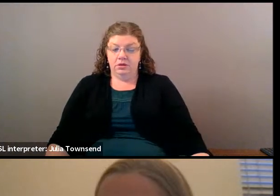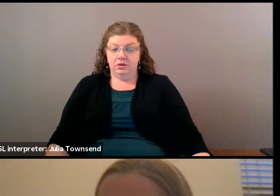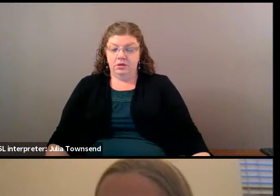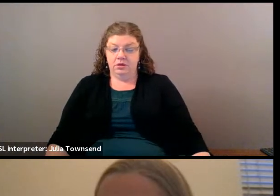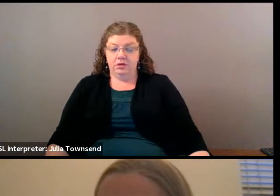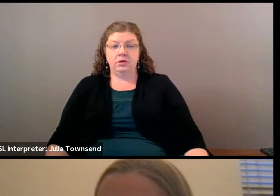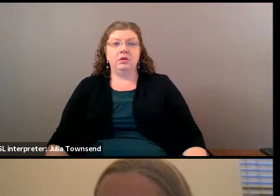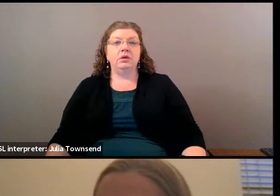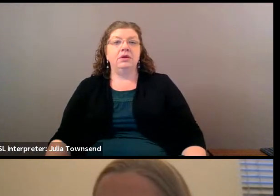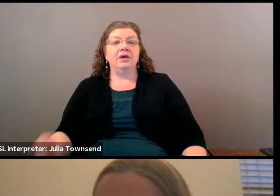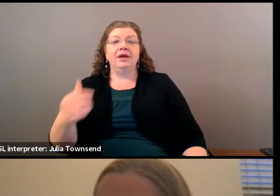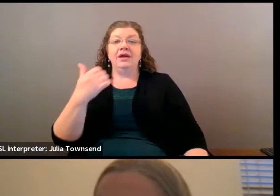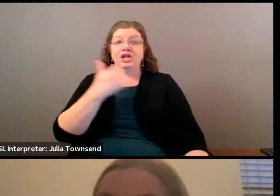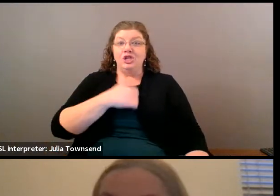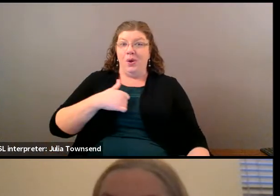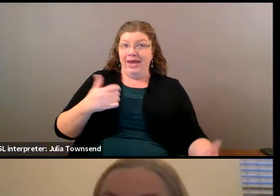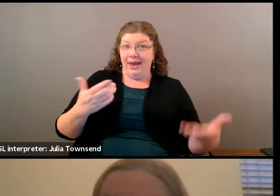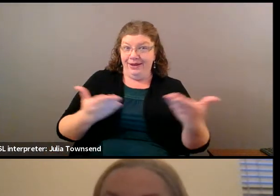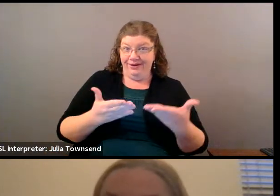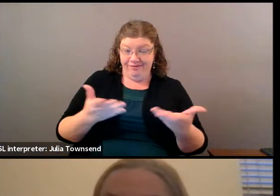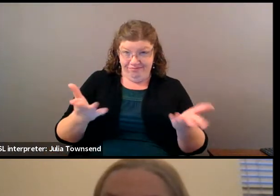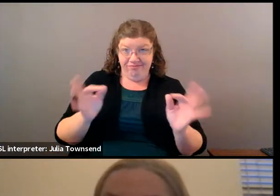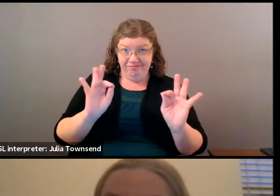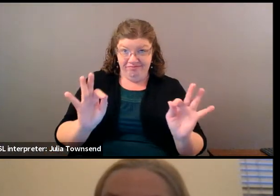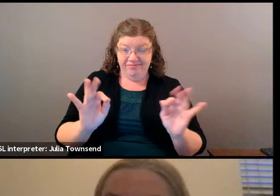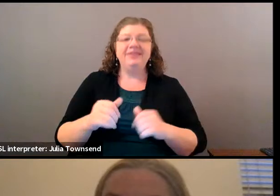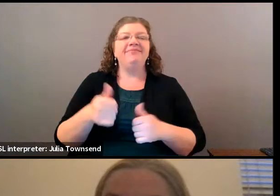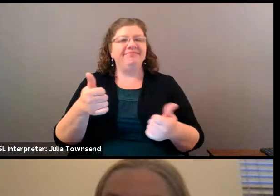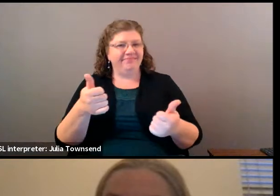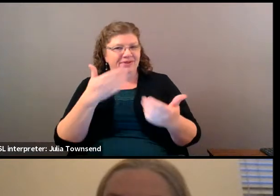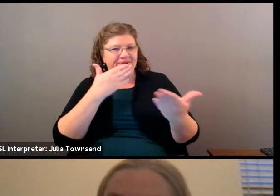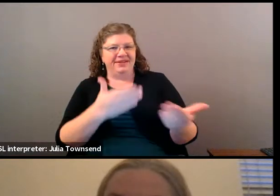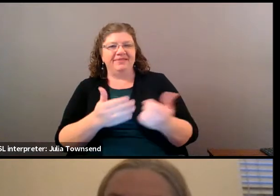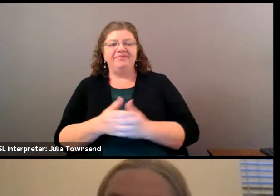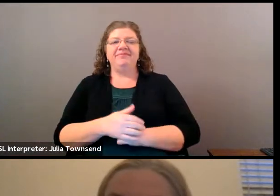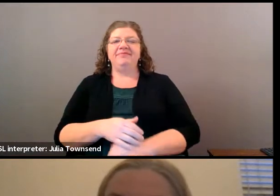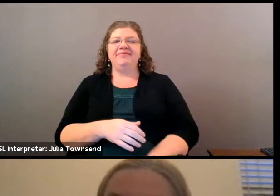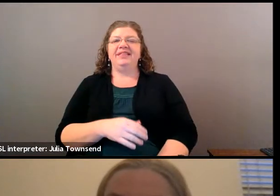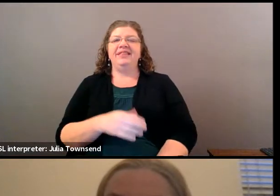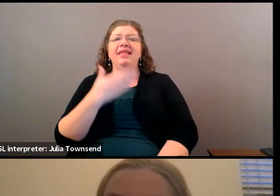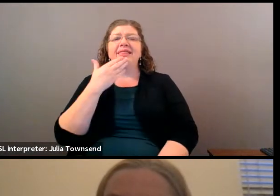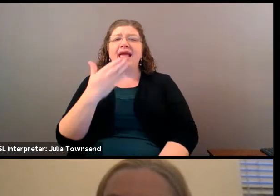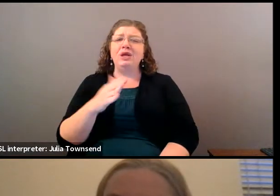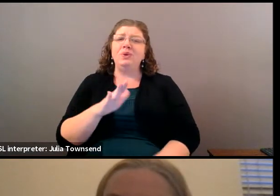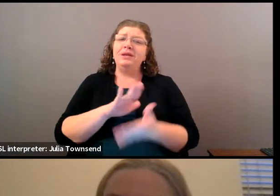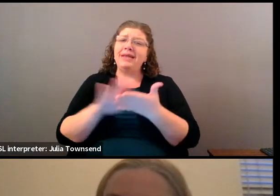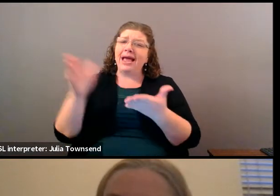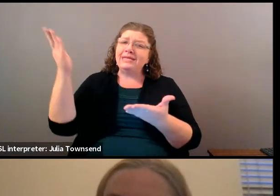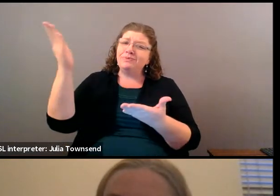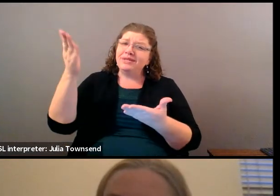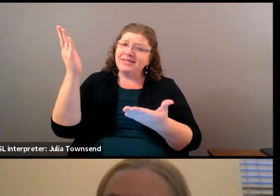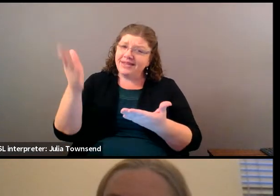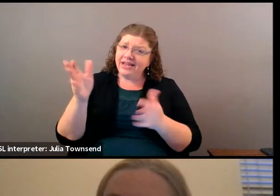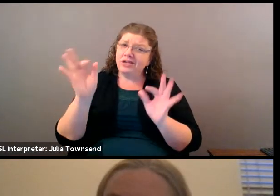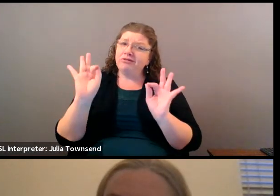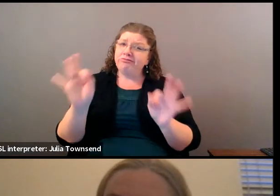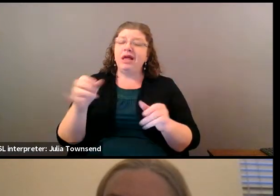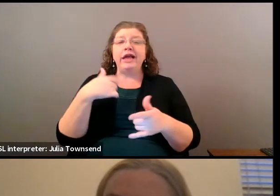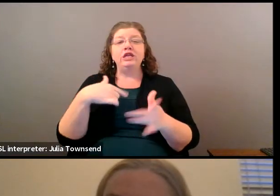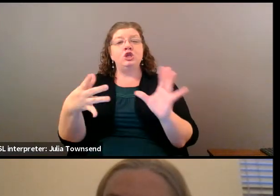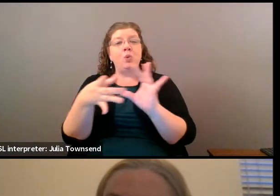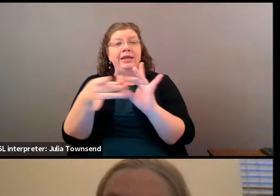Sorry, here I am. Are you there? Yes, go ahead. Thank you. Nice presentation. I just want to make the comment